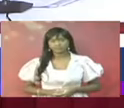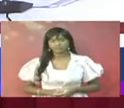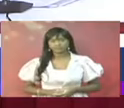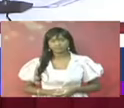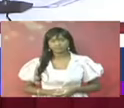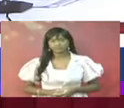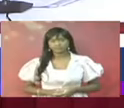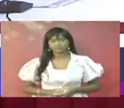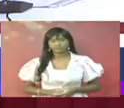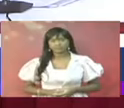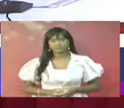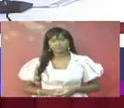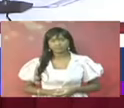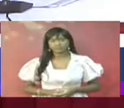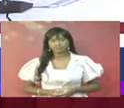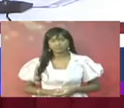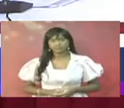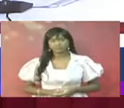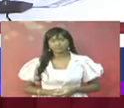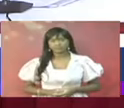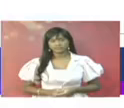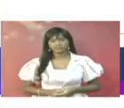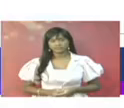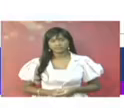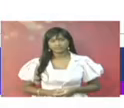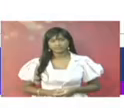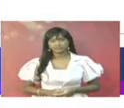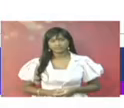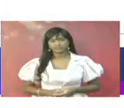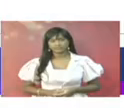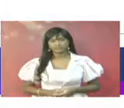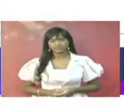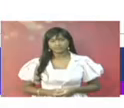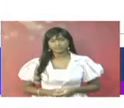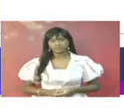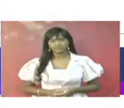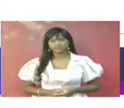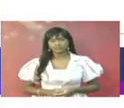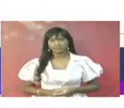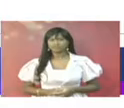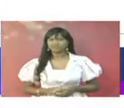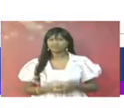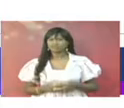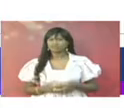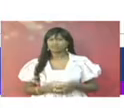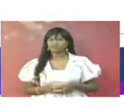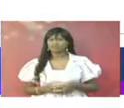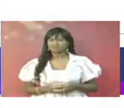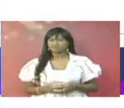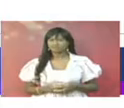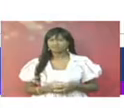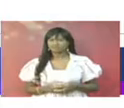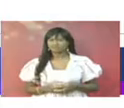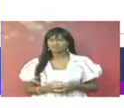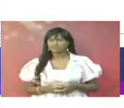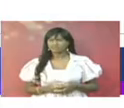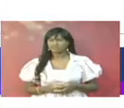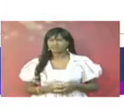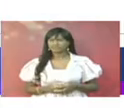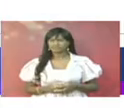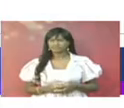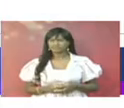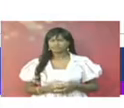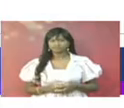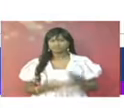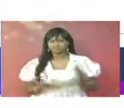Hello, sir. Thank you. We were wondering, there was, when there might